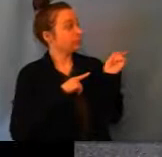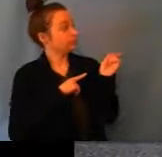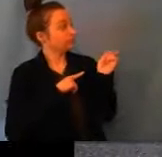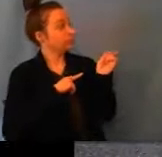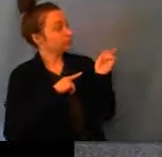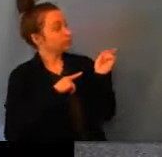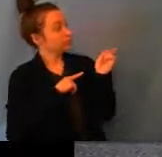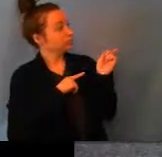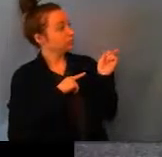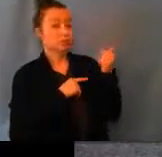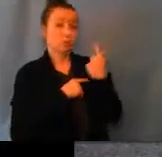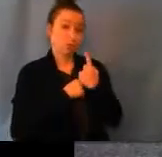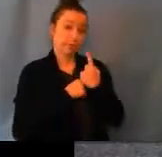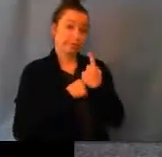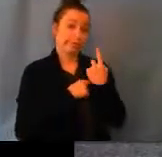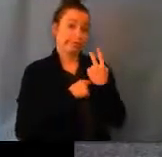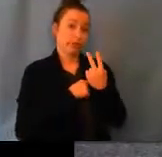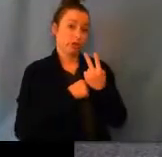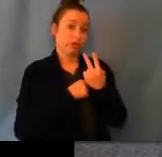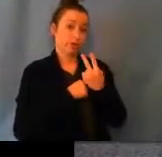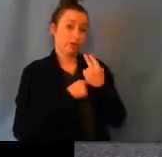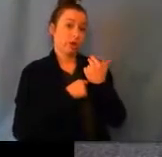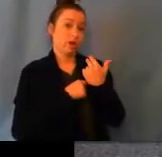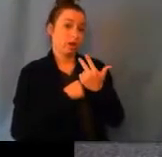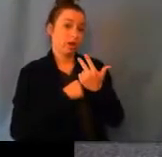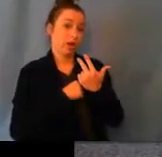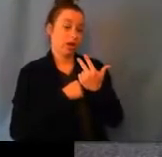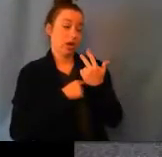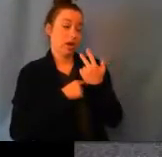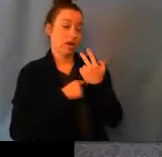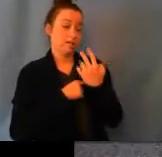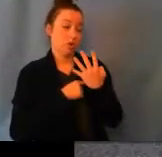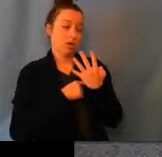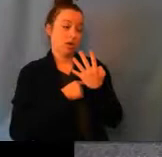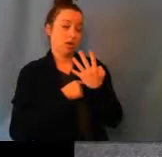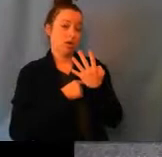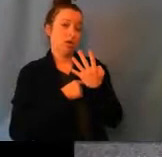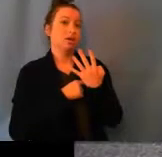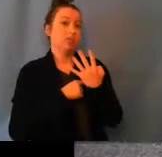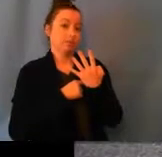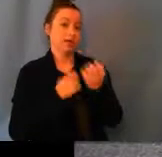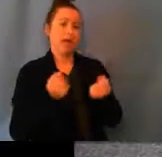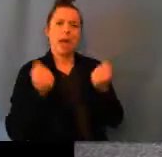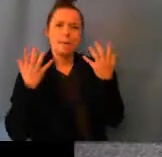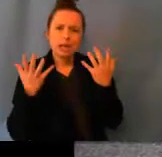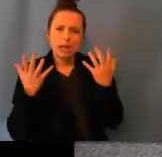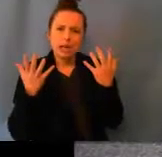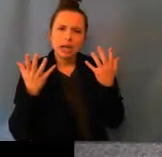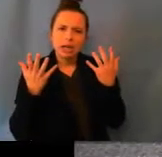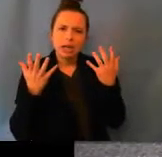my cubes. Ready? 1, 2, 3, 4. How long is the